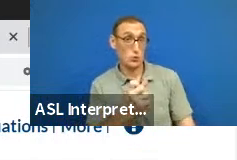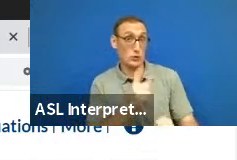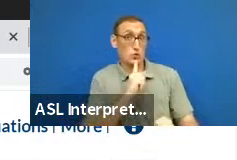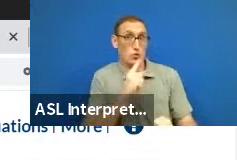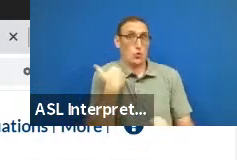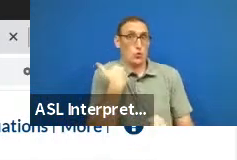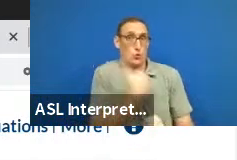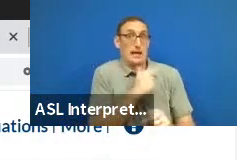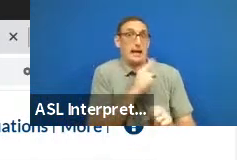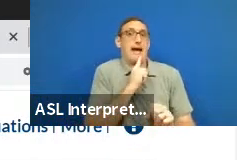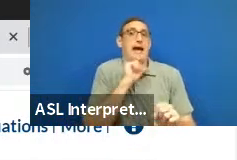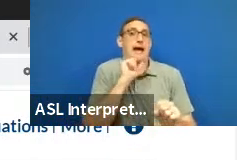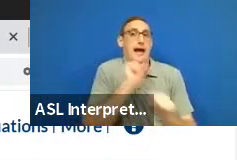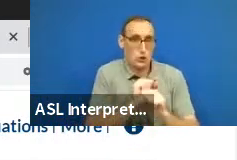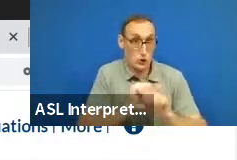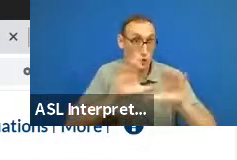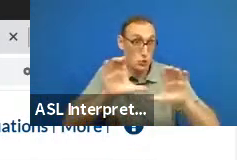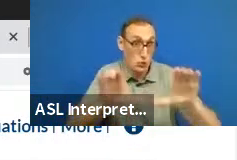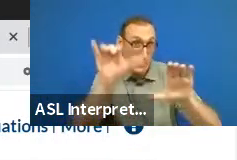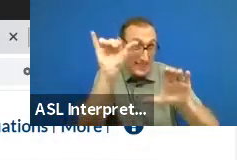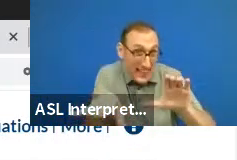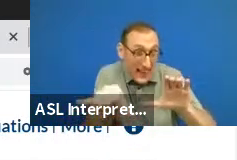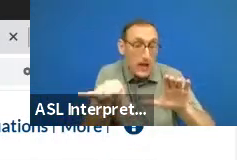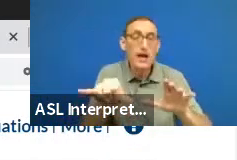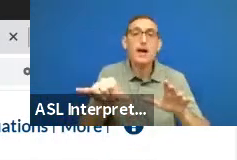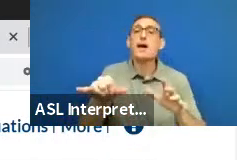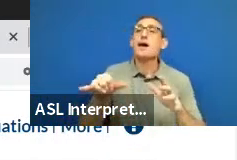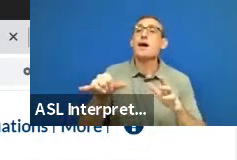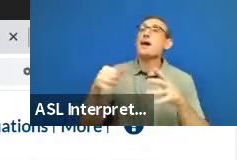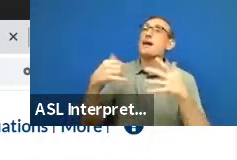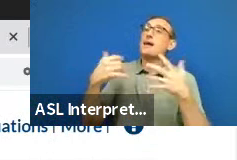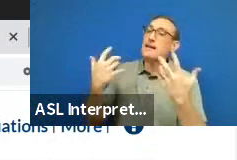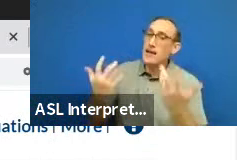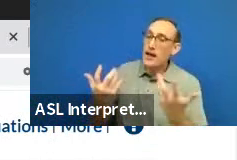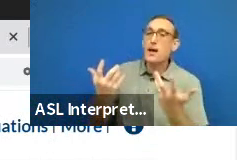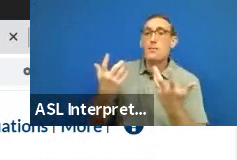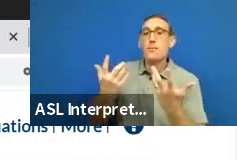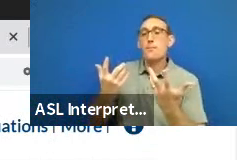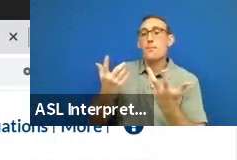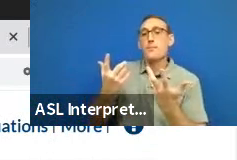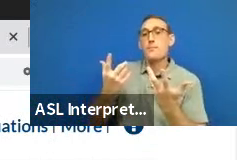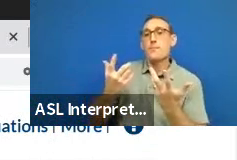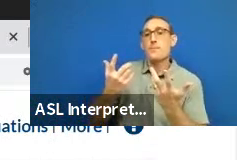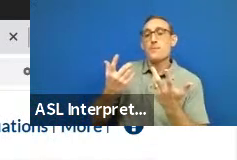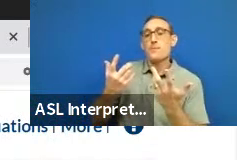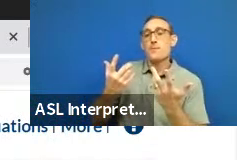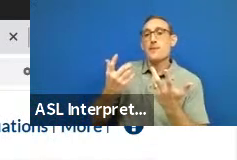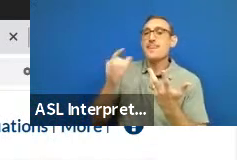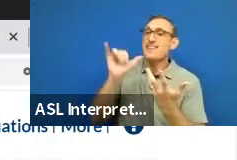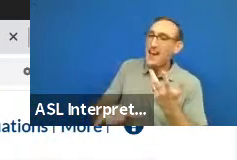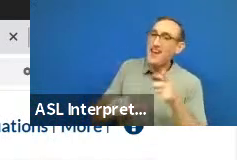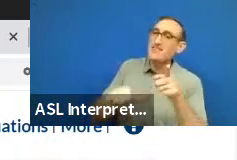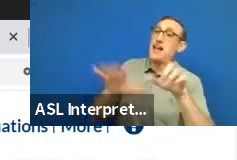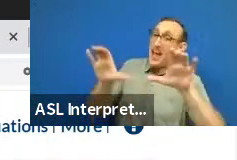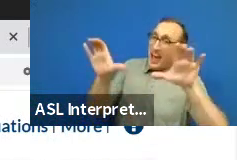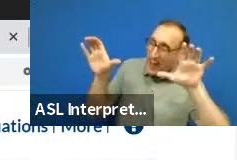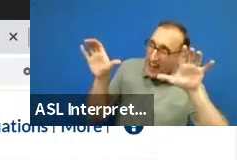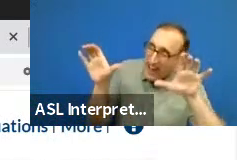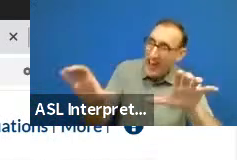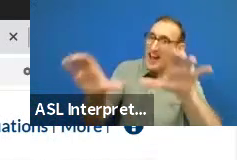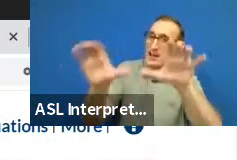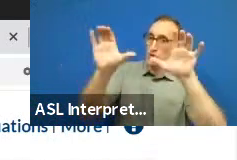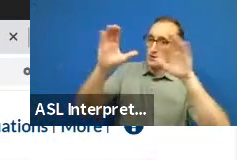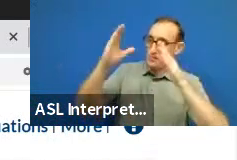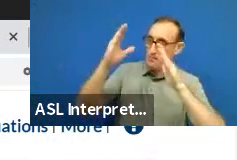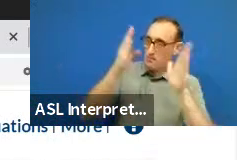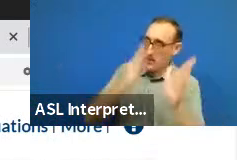things. And I want them to be, it's an action plan. And so thank you, Dr. Dyckman. I wanted to be clearer on the